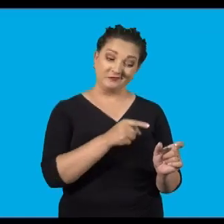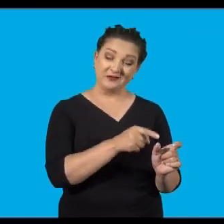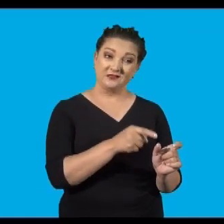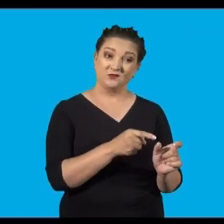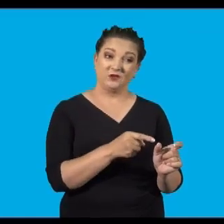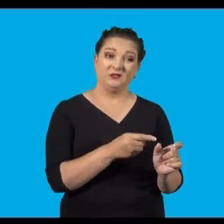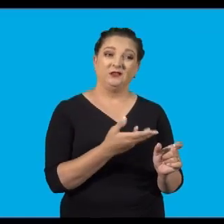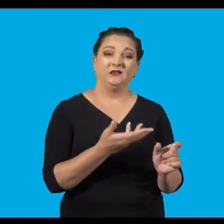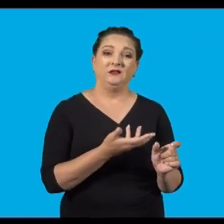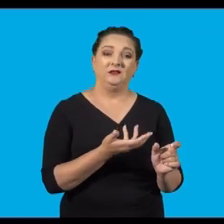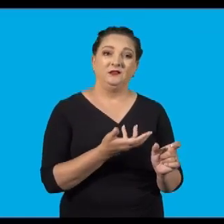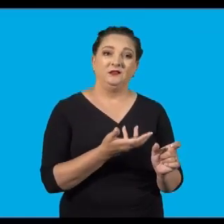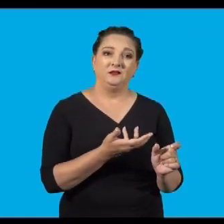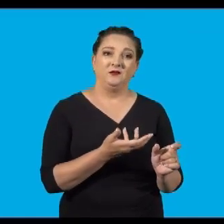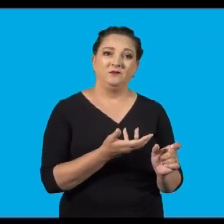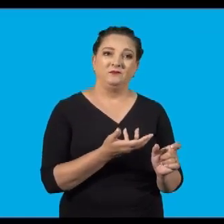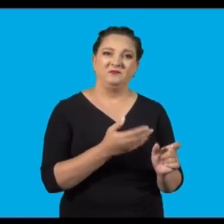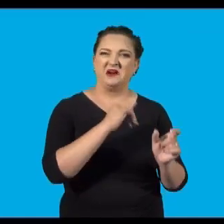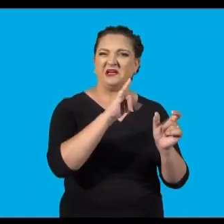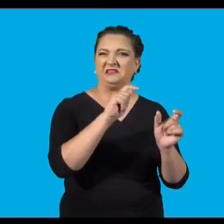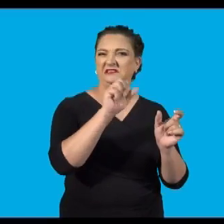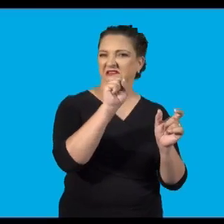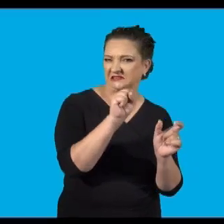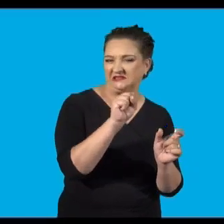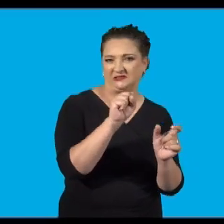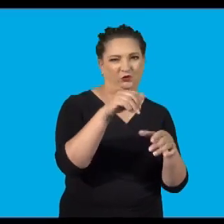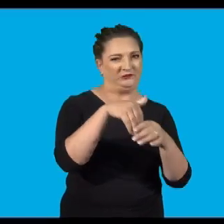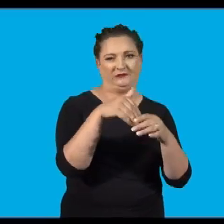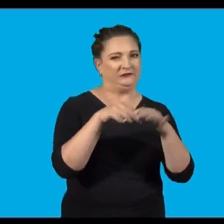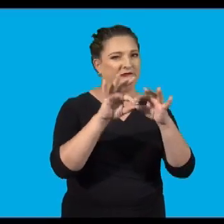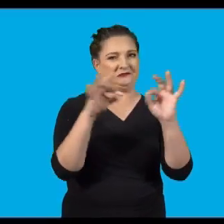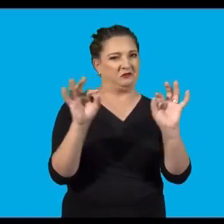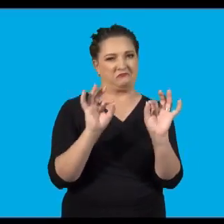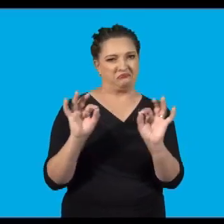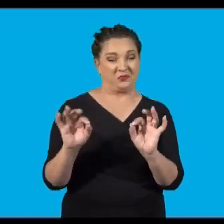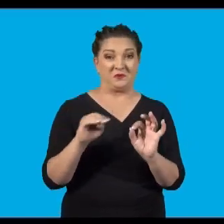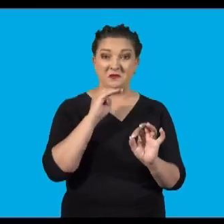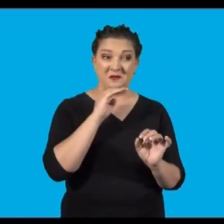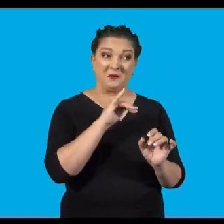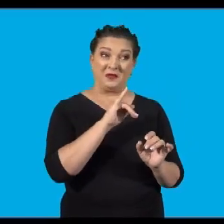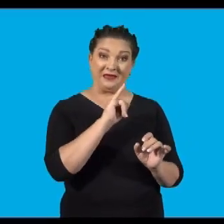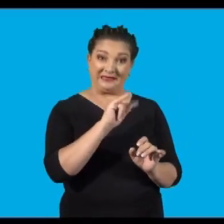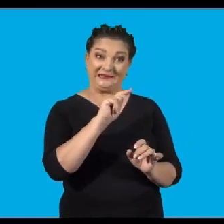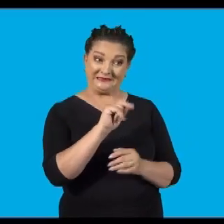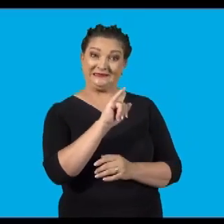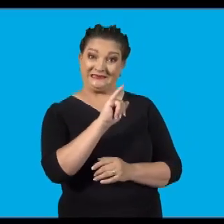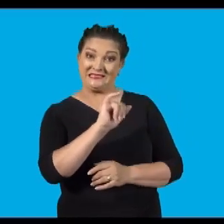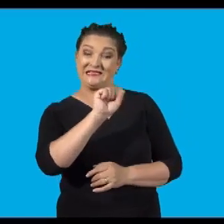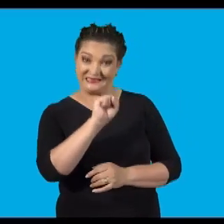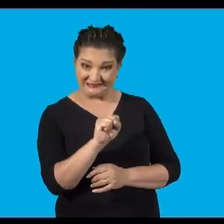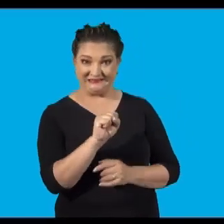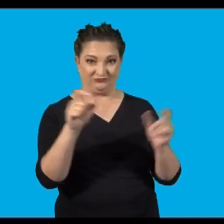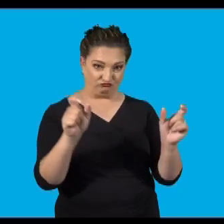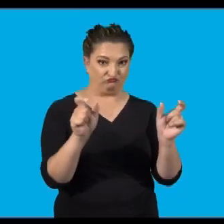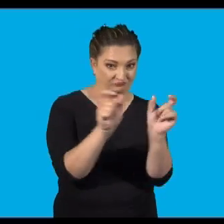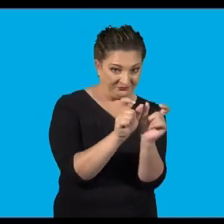remember, this one is not appropriate for the sentence because its means it is,